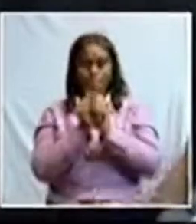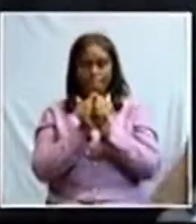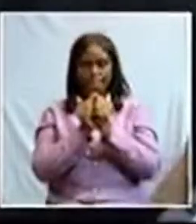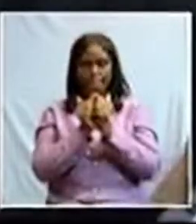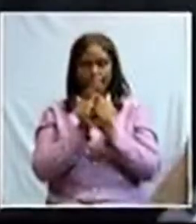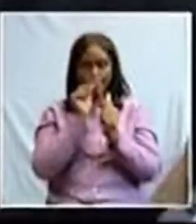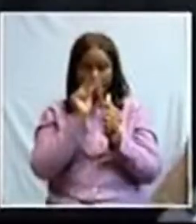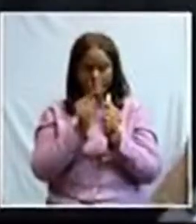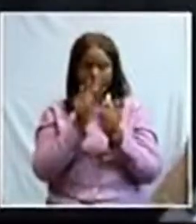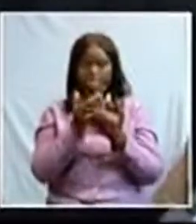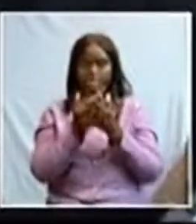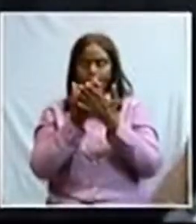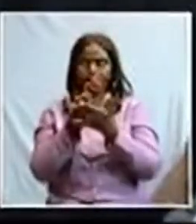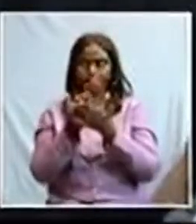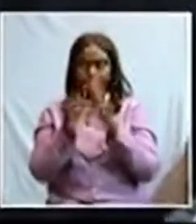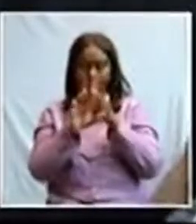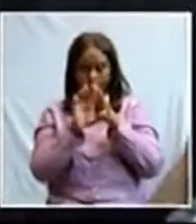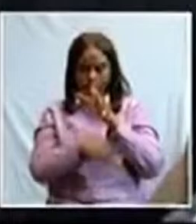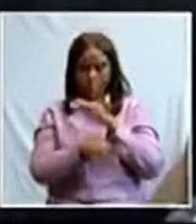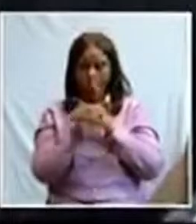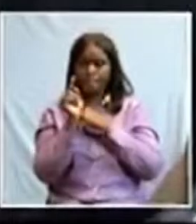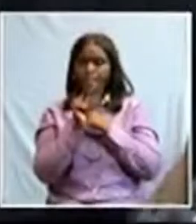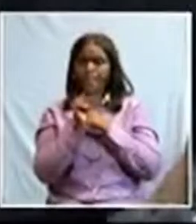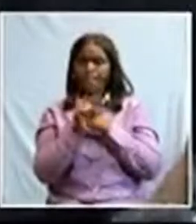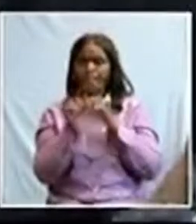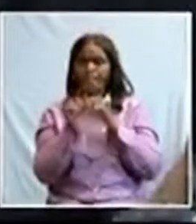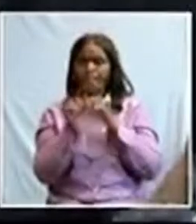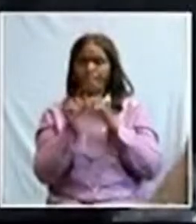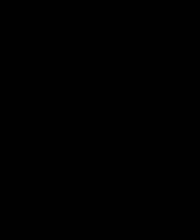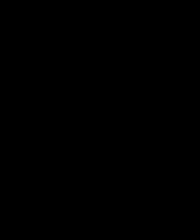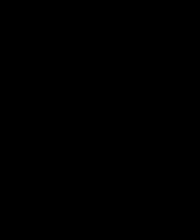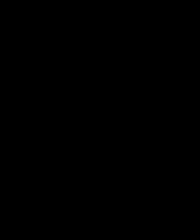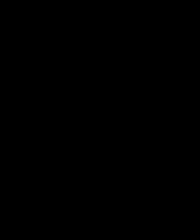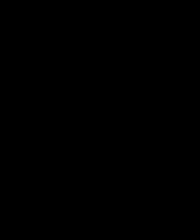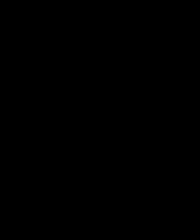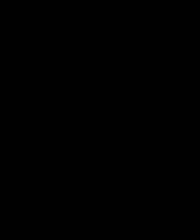the submission under this very